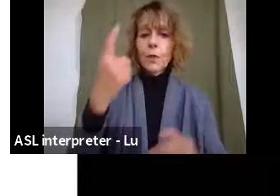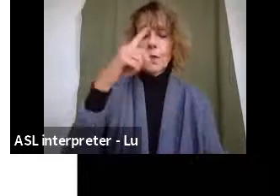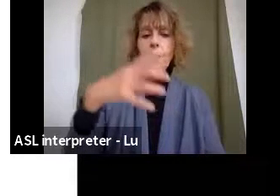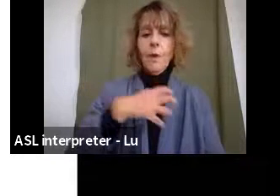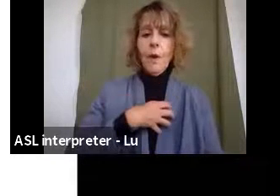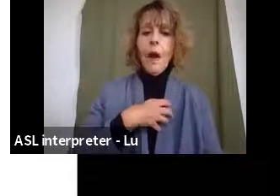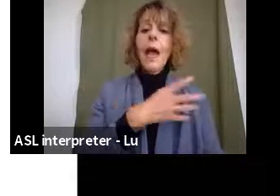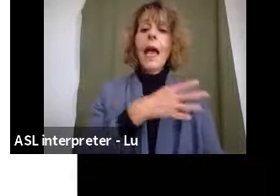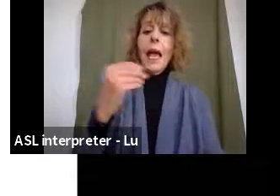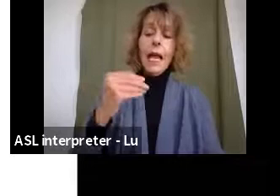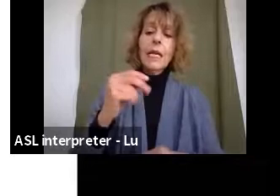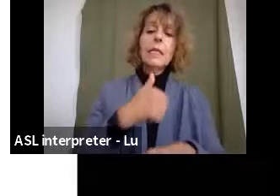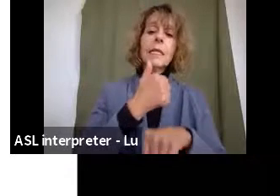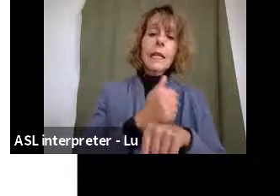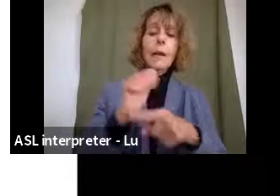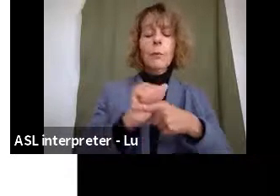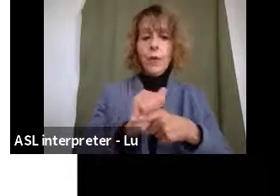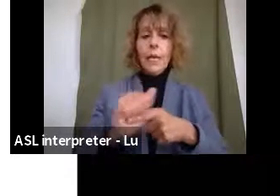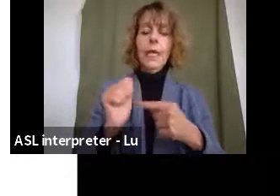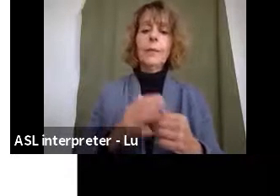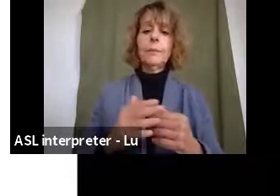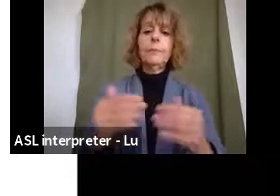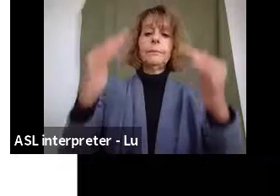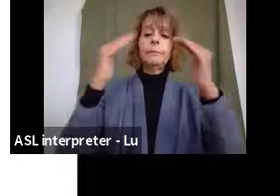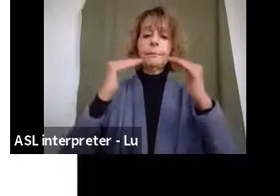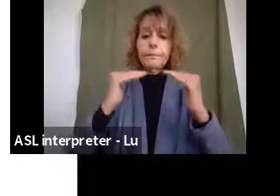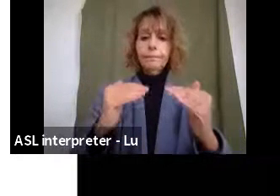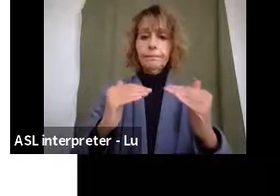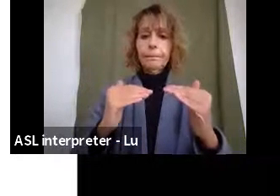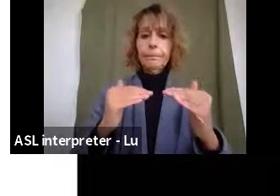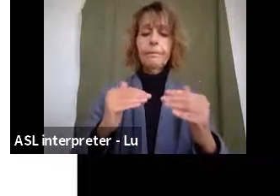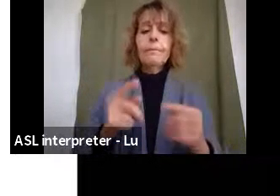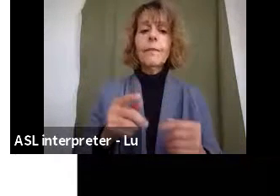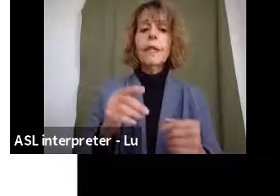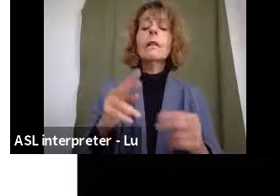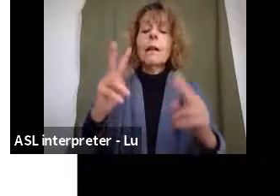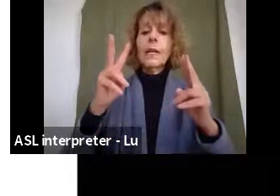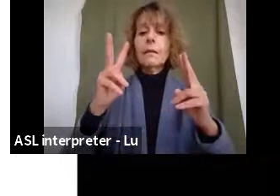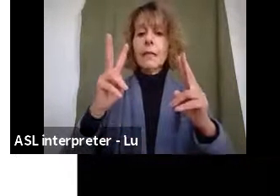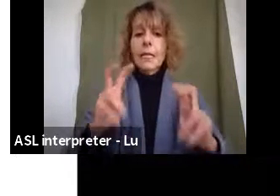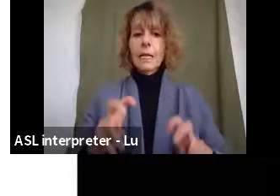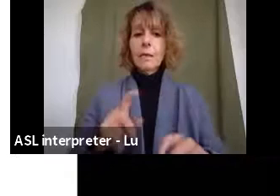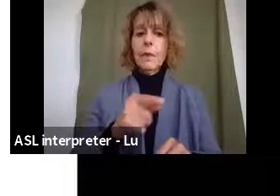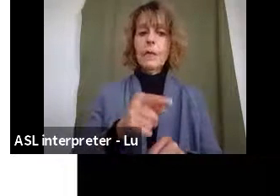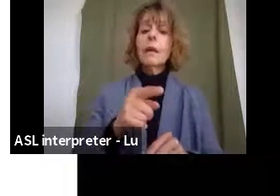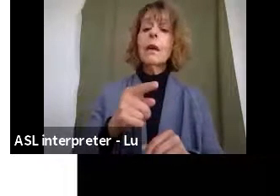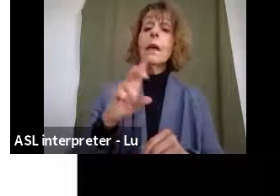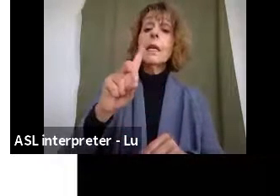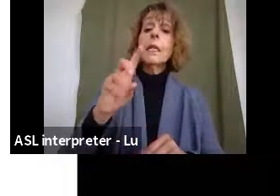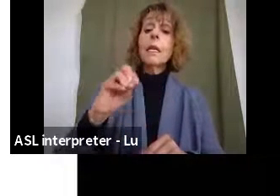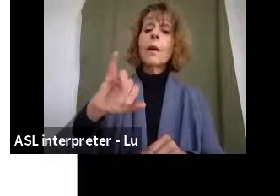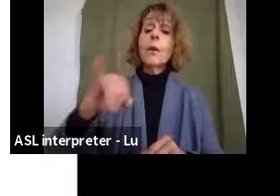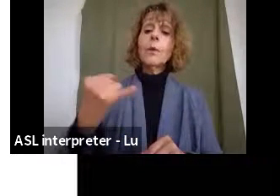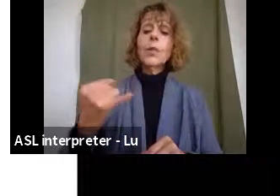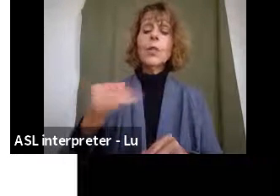the detail. There's a model communication assessment form which the Department of Justice has created, which they